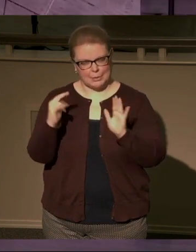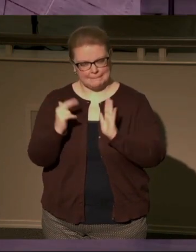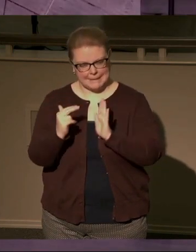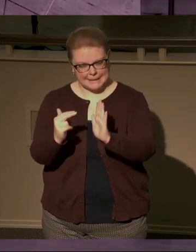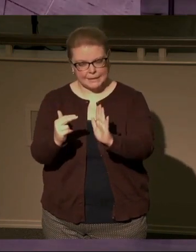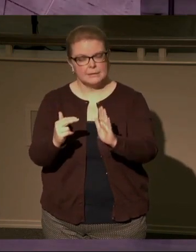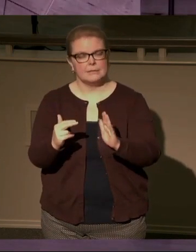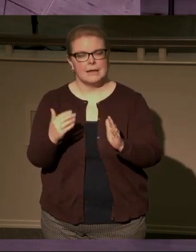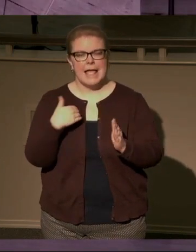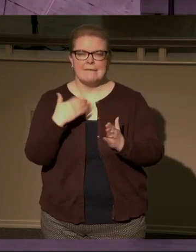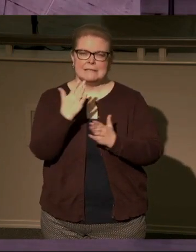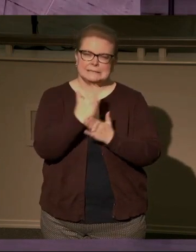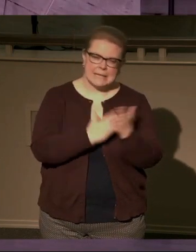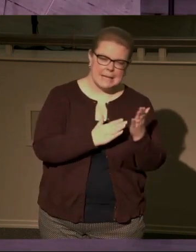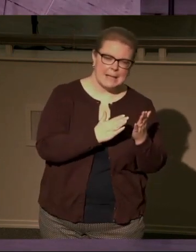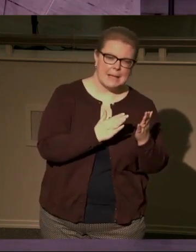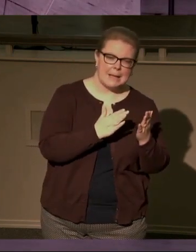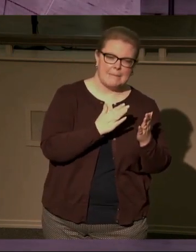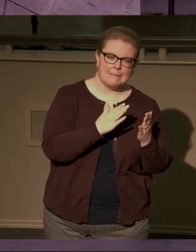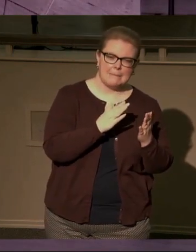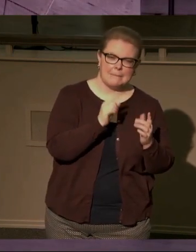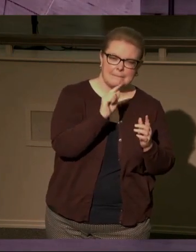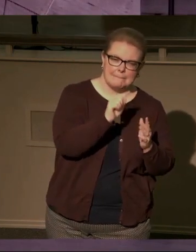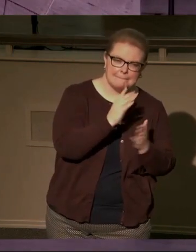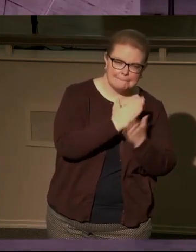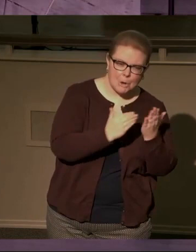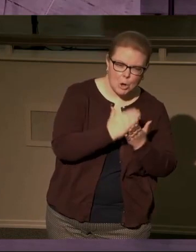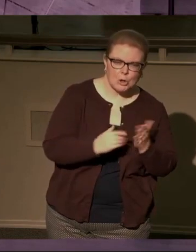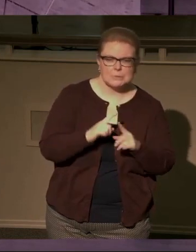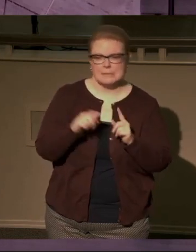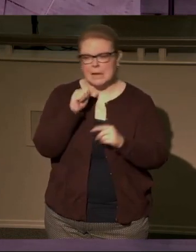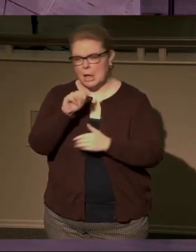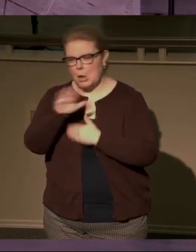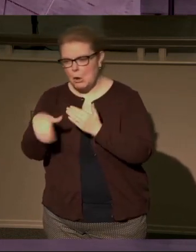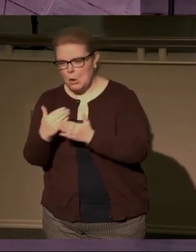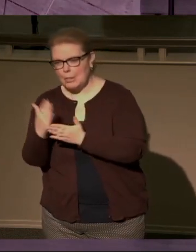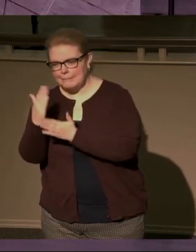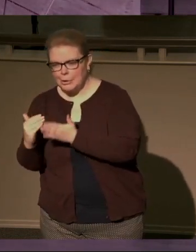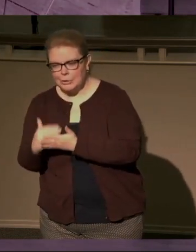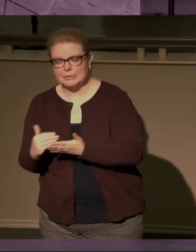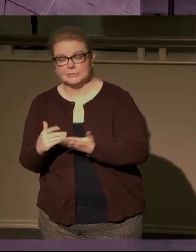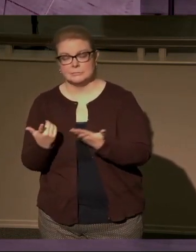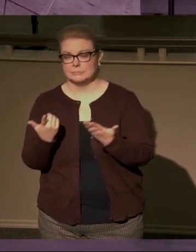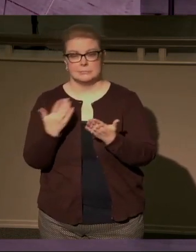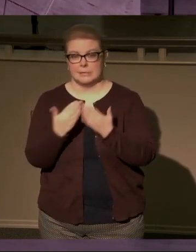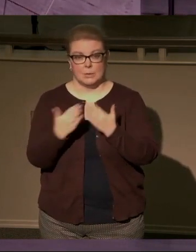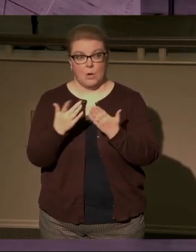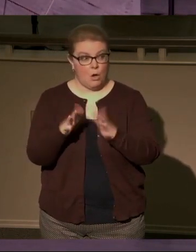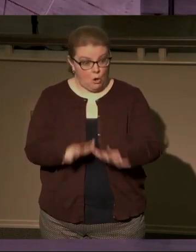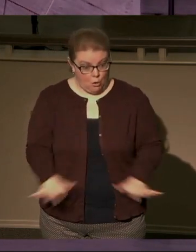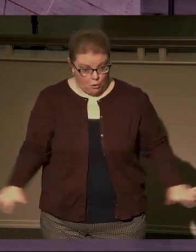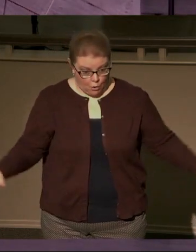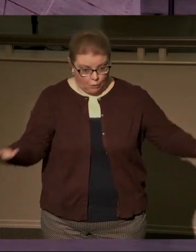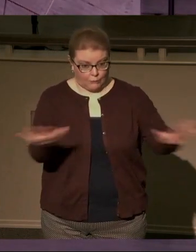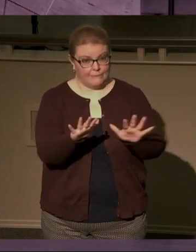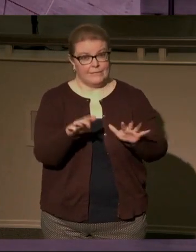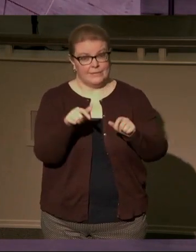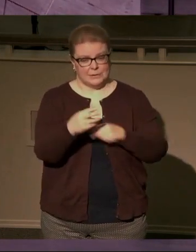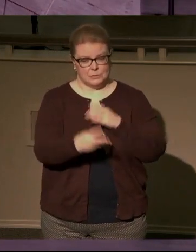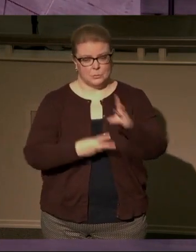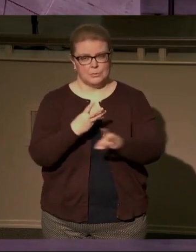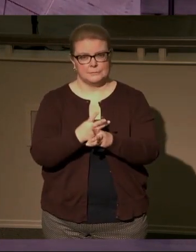but they don't have other features. And all around us in this whole world, what the world